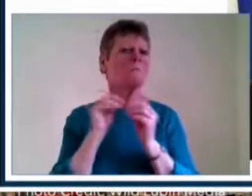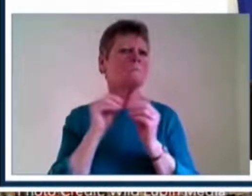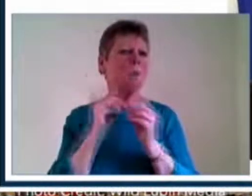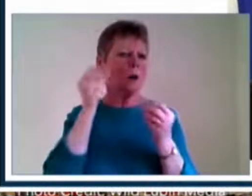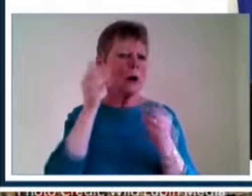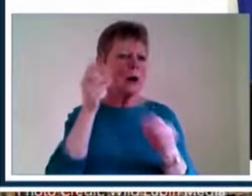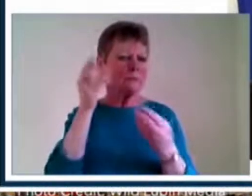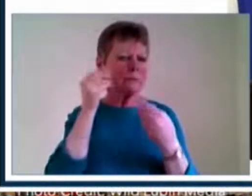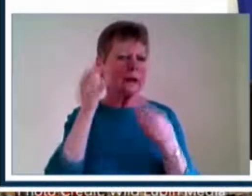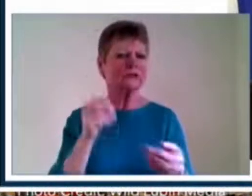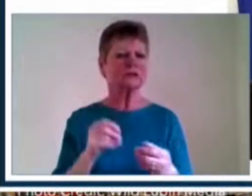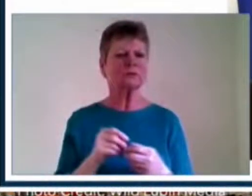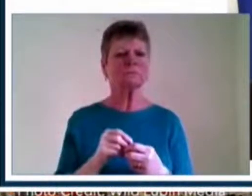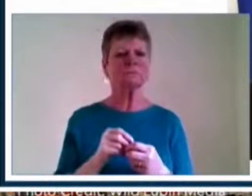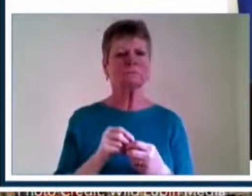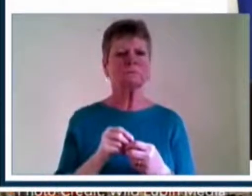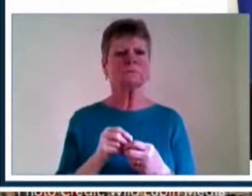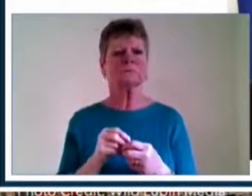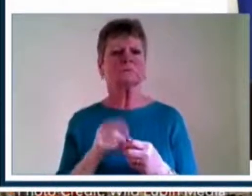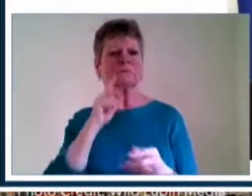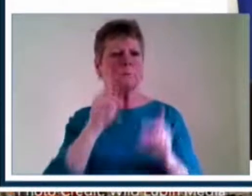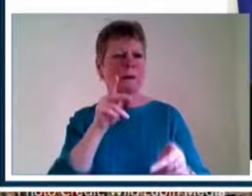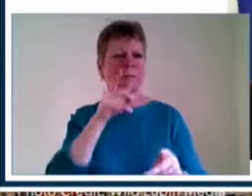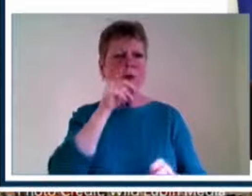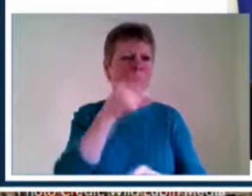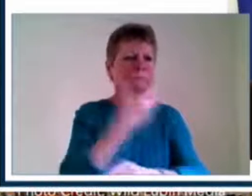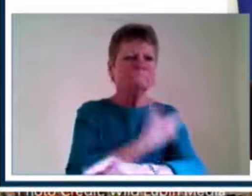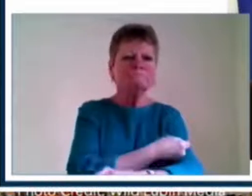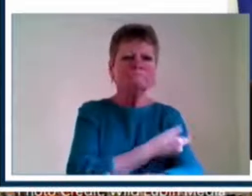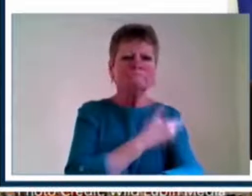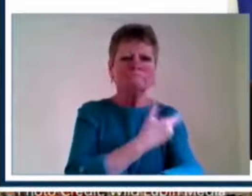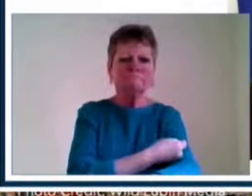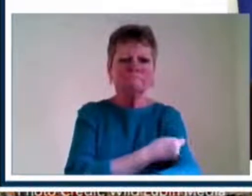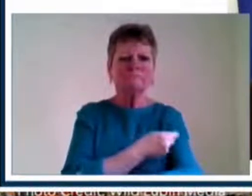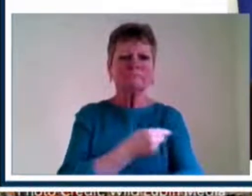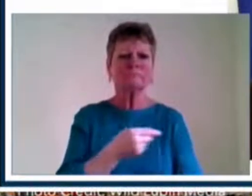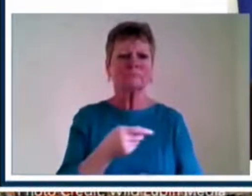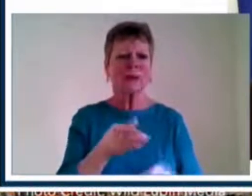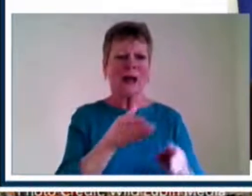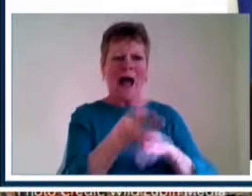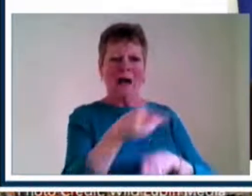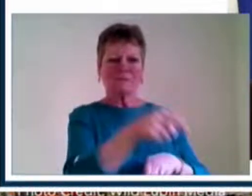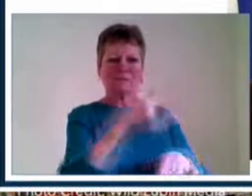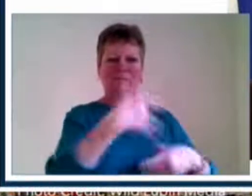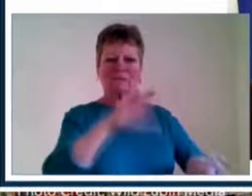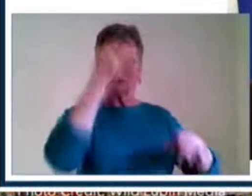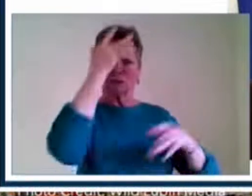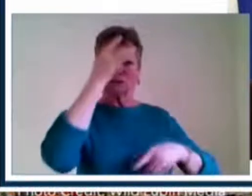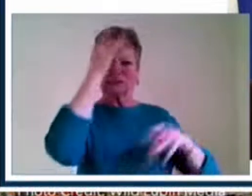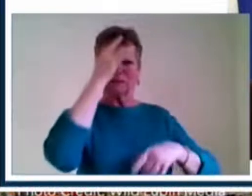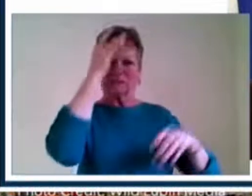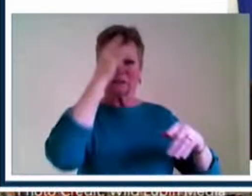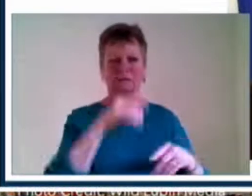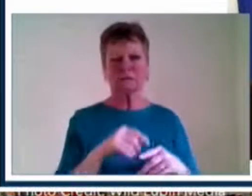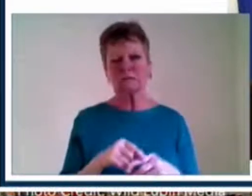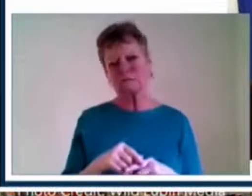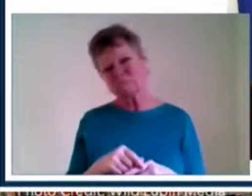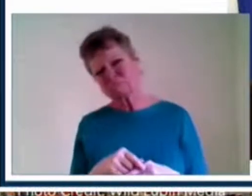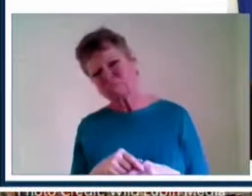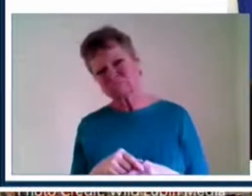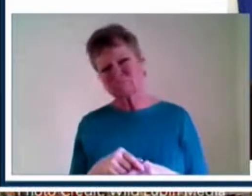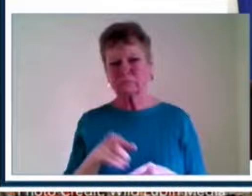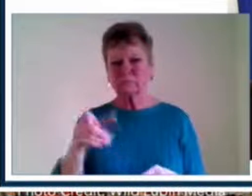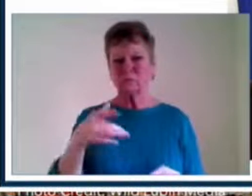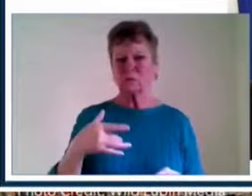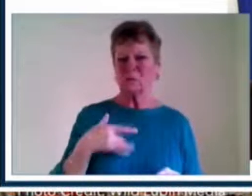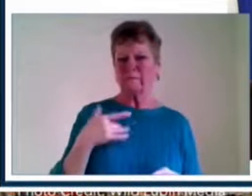to timing of getting vaccinated after getting the virus, but can you give any indication of maybe how long someone